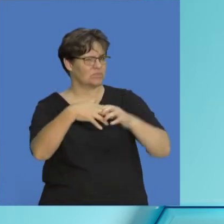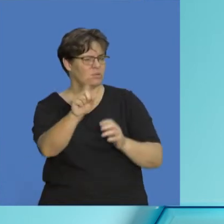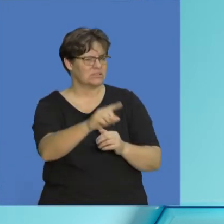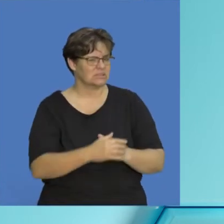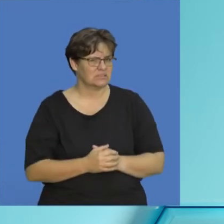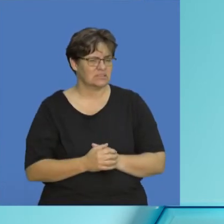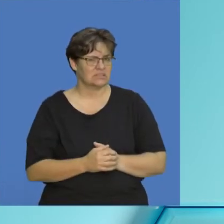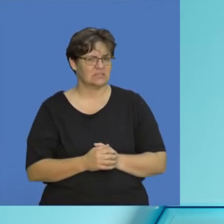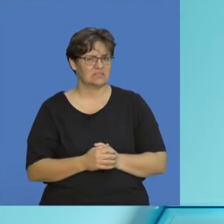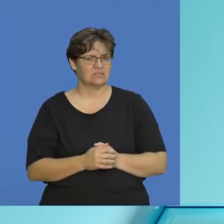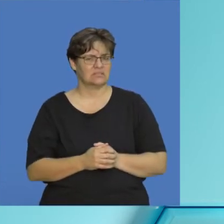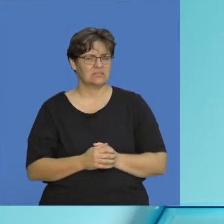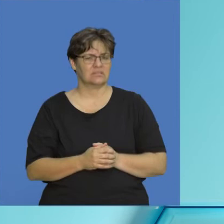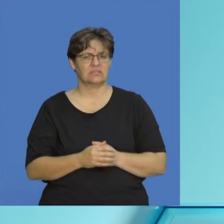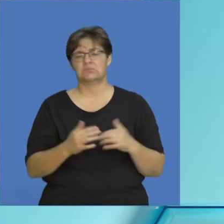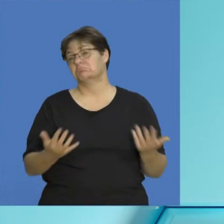What do you want to think about?